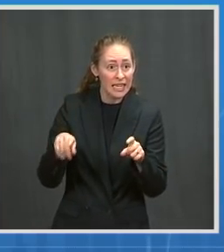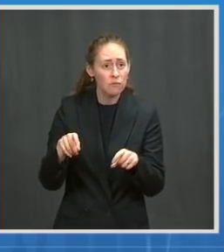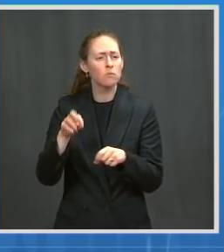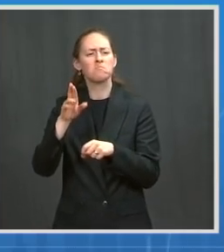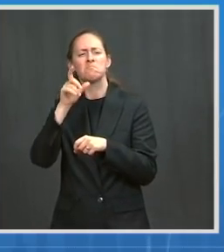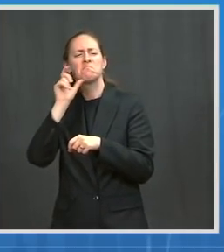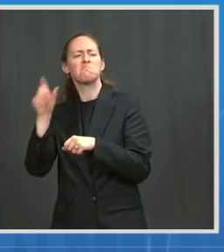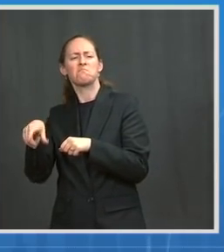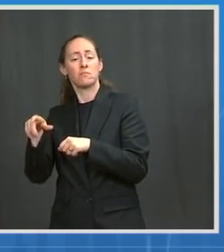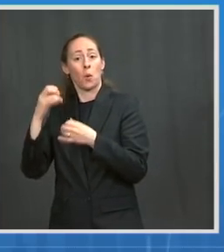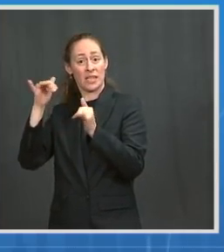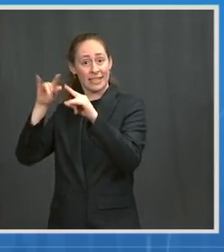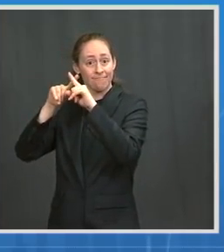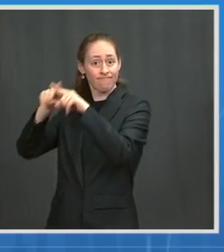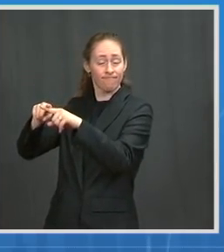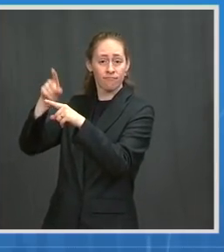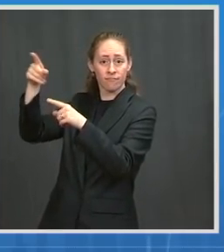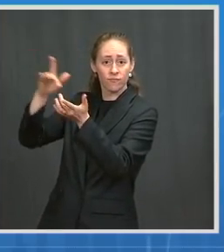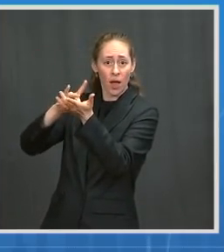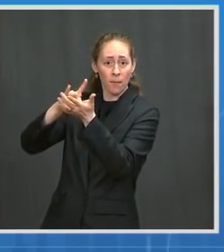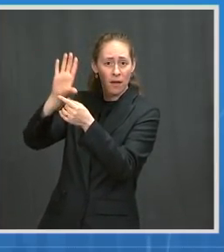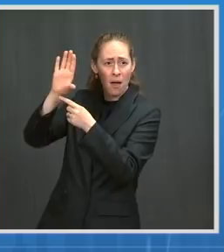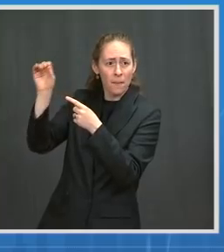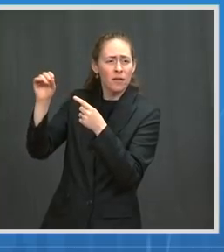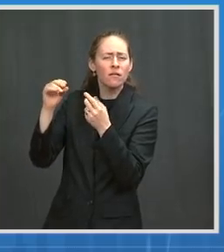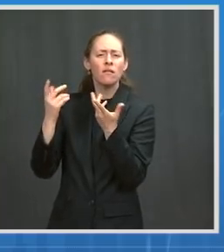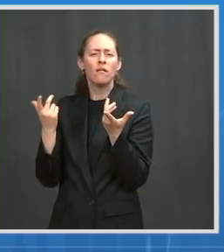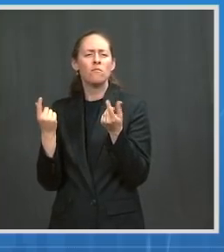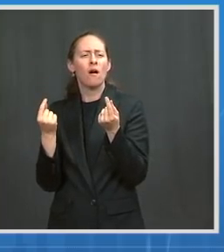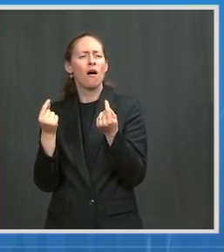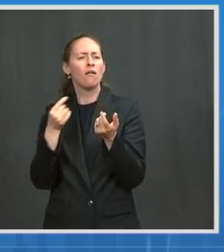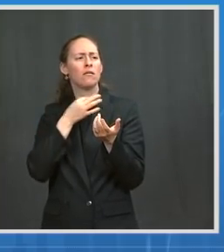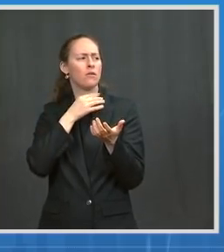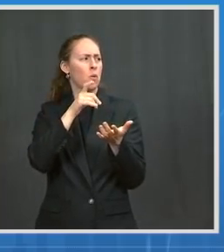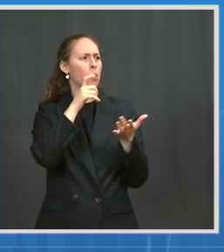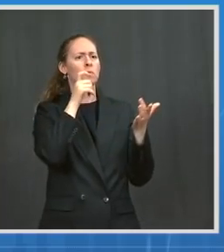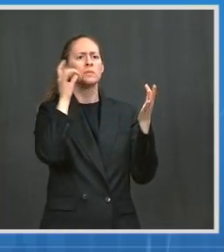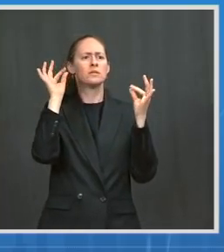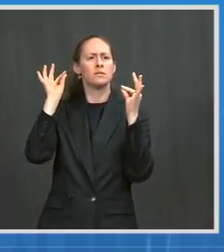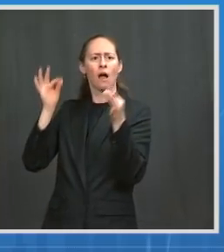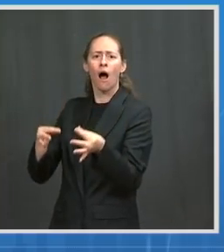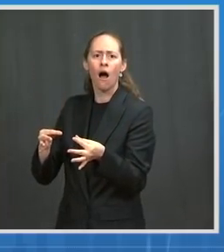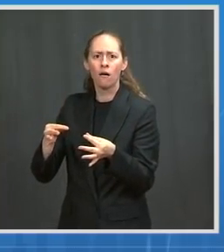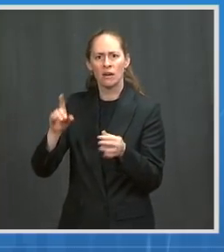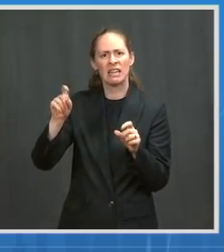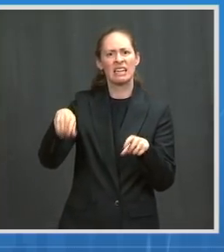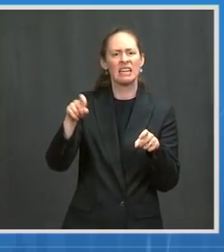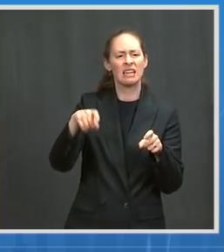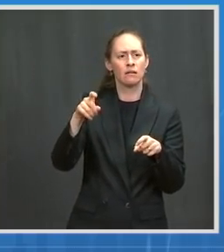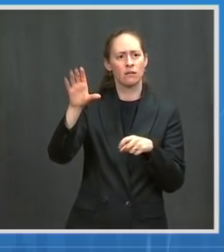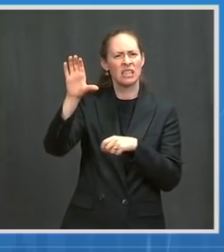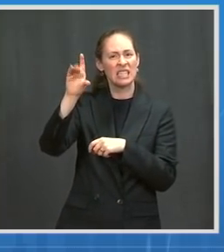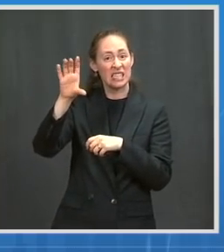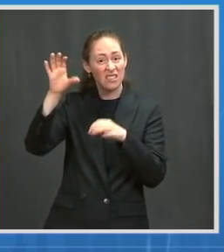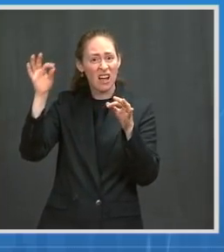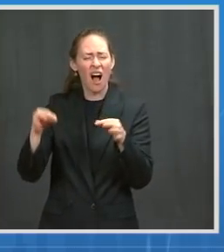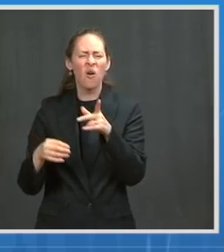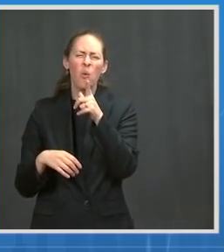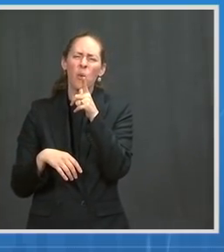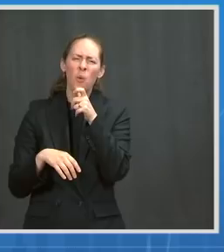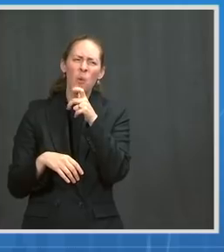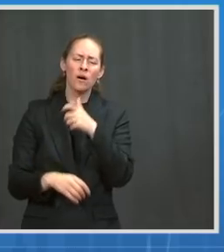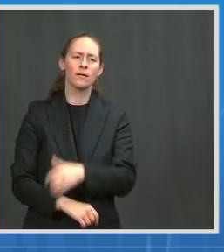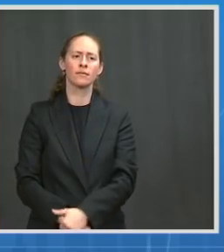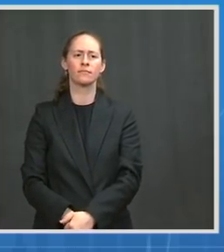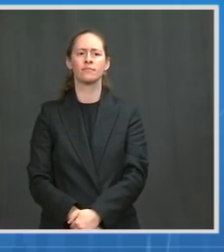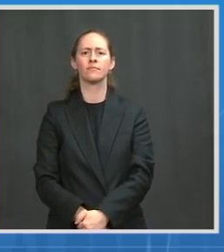companies? And how much of it is, a CDC process, or how is that going to work? Why don't we first go to your